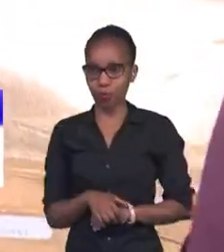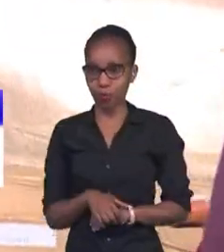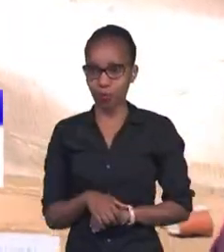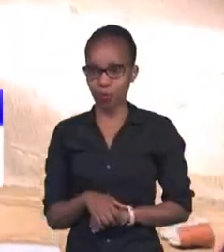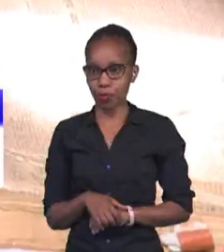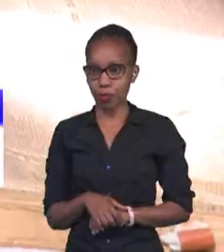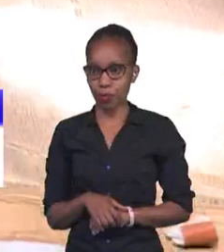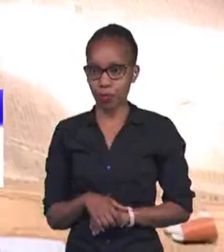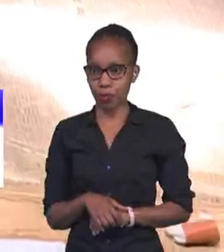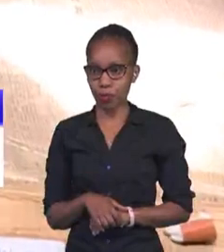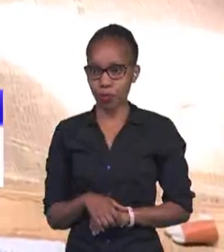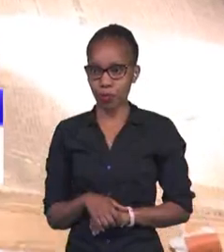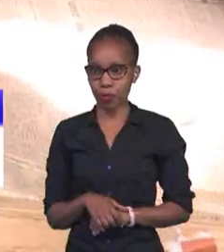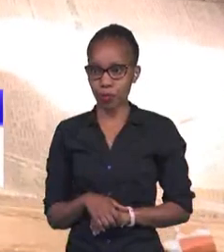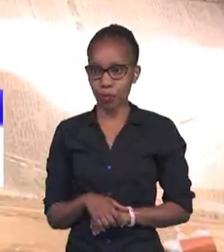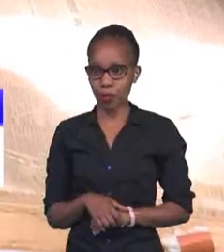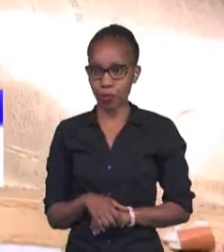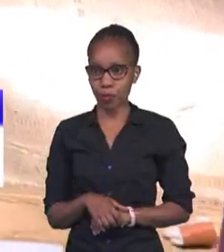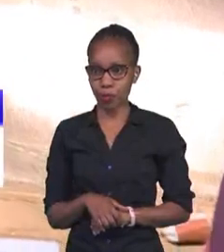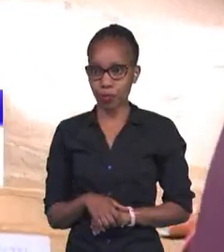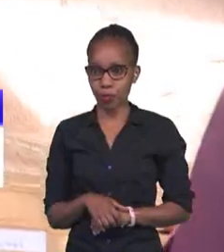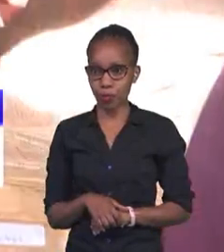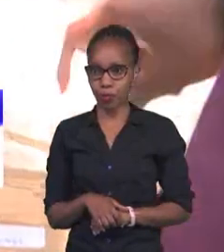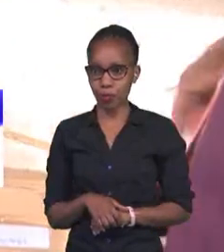Mombasa Times. And you find that